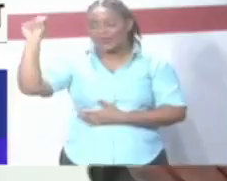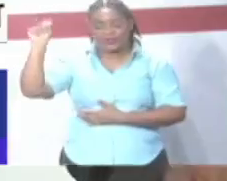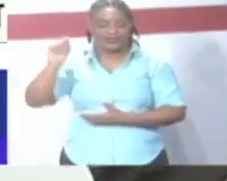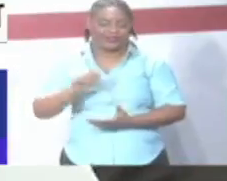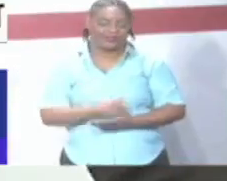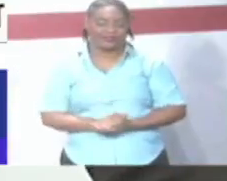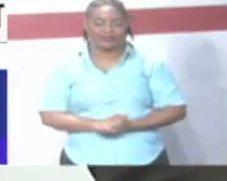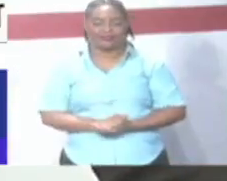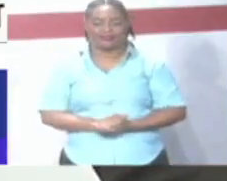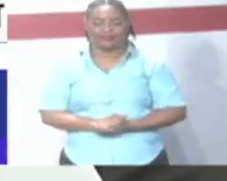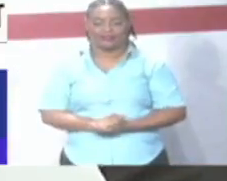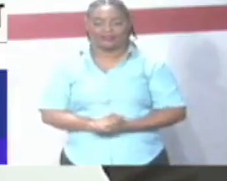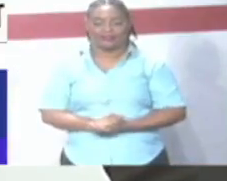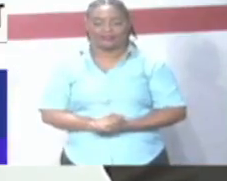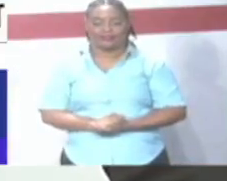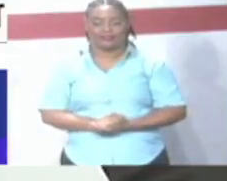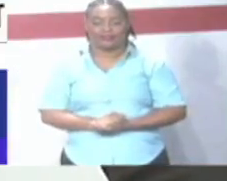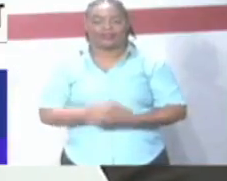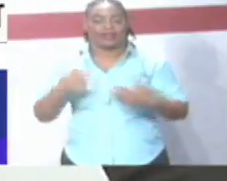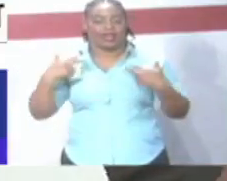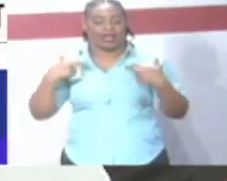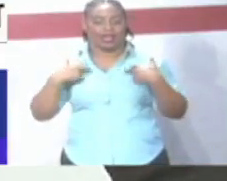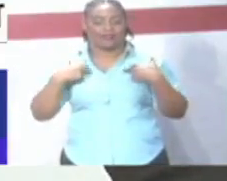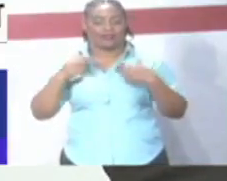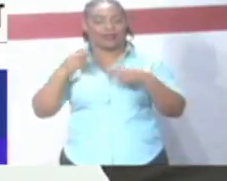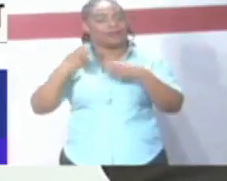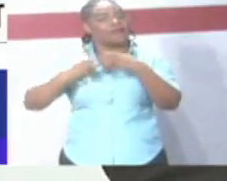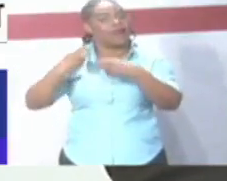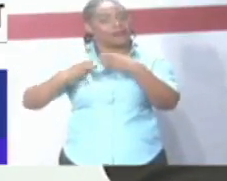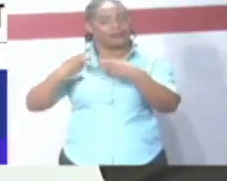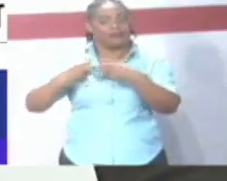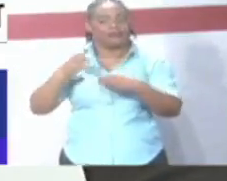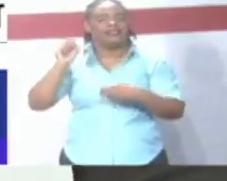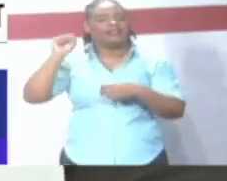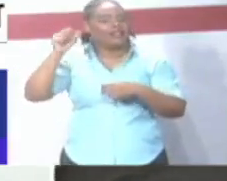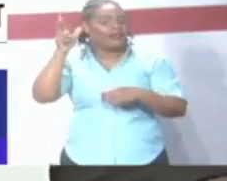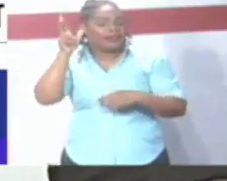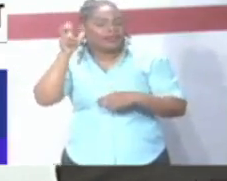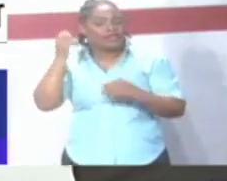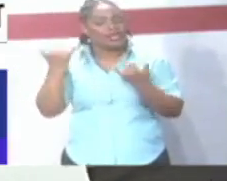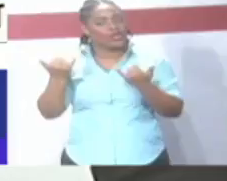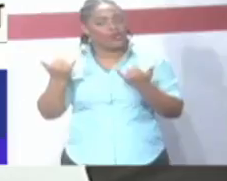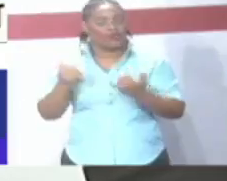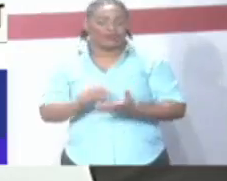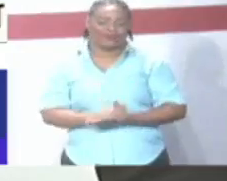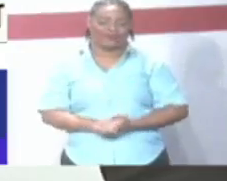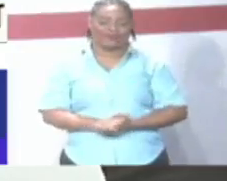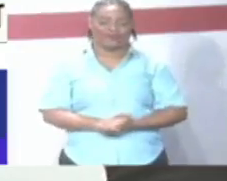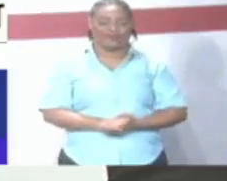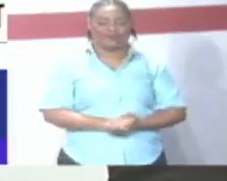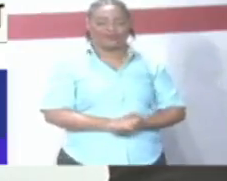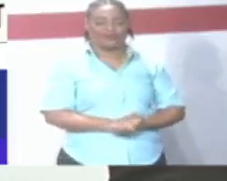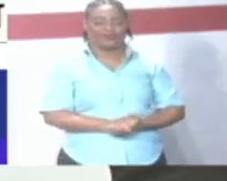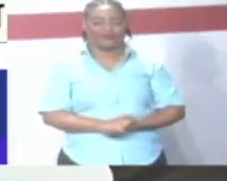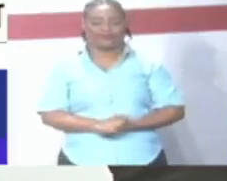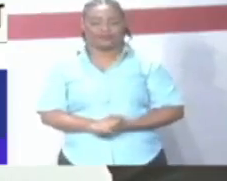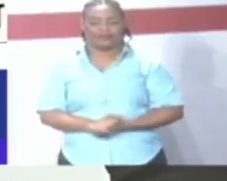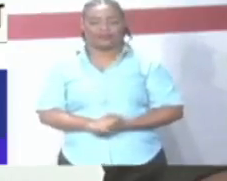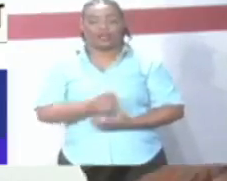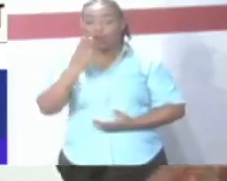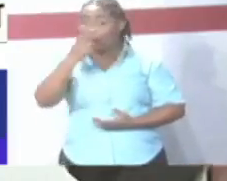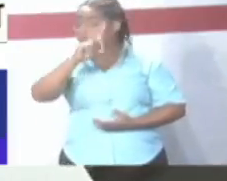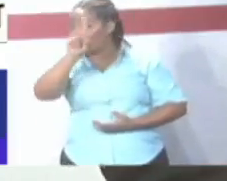Okay, seems as if we have some challenges there, so we will... Yes, are you hearing me now? Okay, morning. Right. My 2